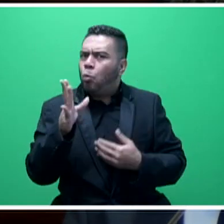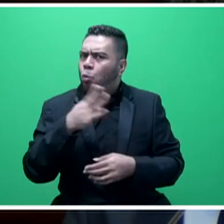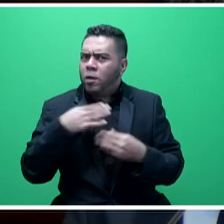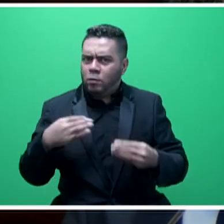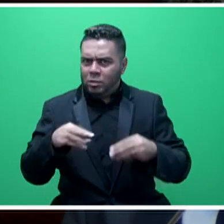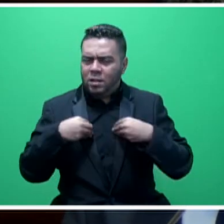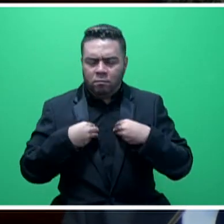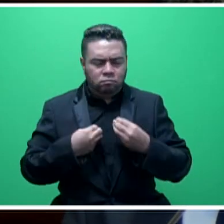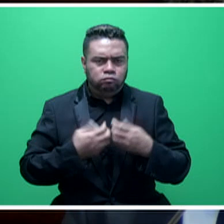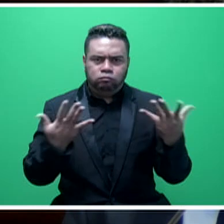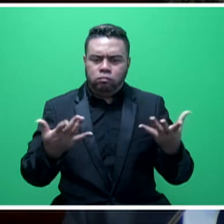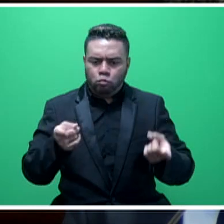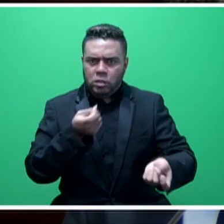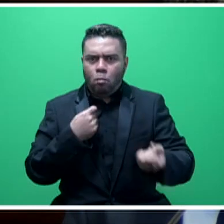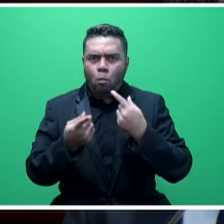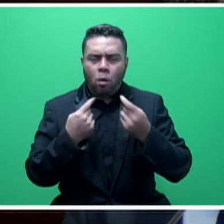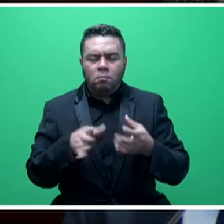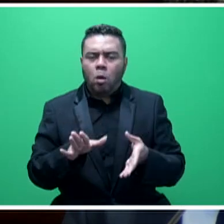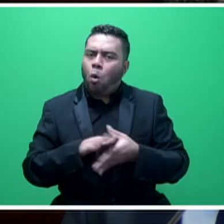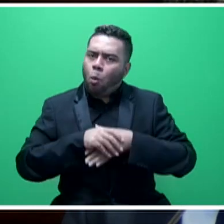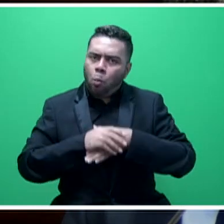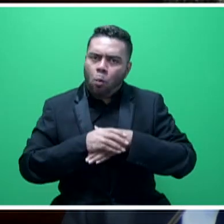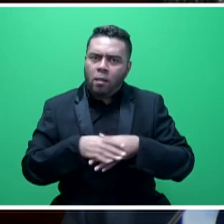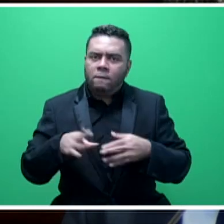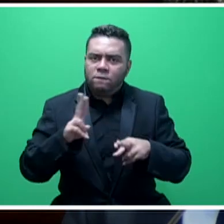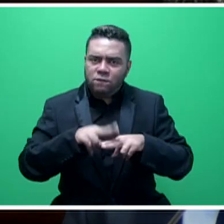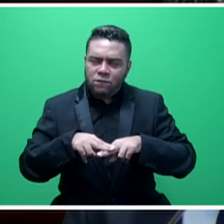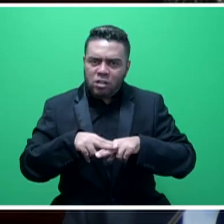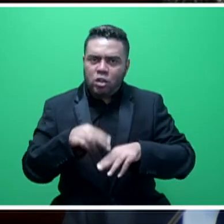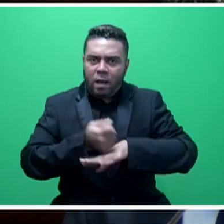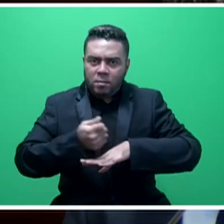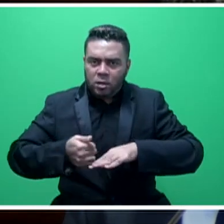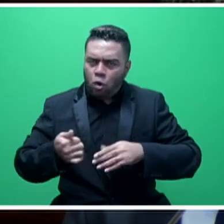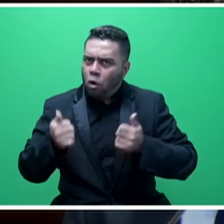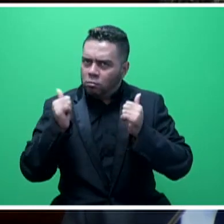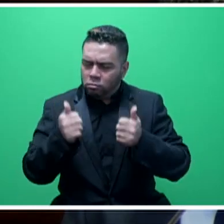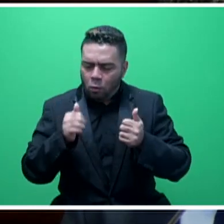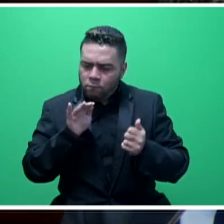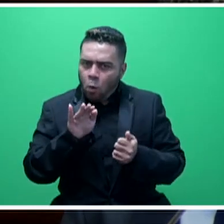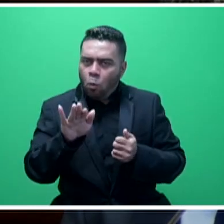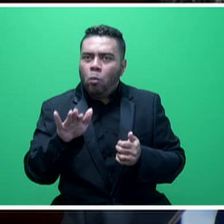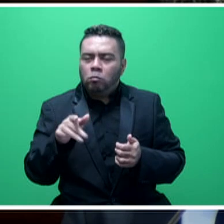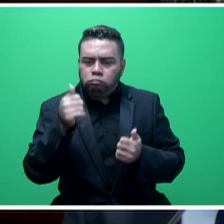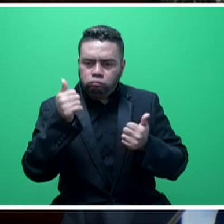responses from the industry, commending the Fijian government on this forward-looking budget. In the words of one of our